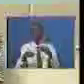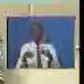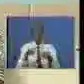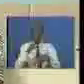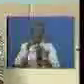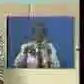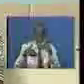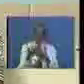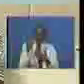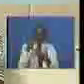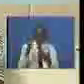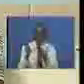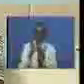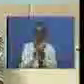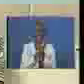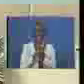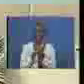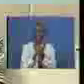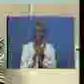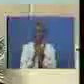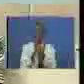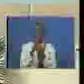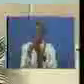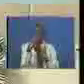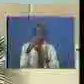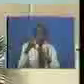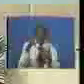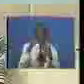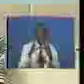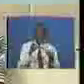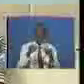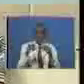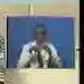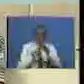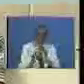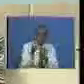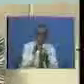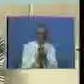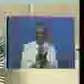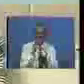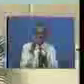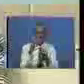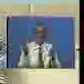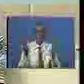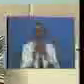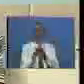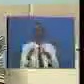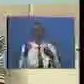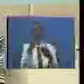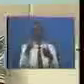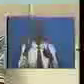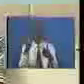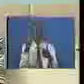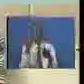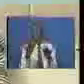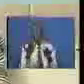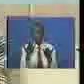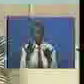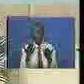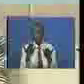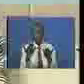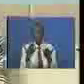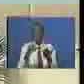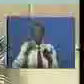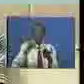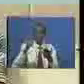country if you see a person disability coming to your office the first thing you do is you close your door and no one expects us